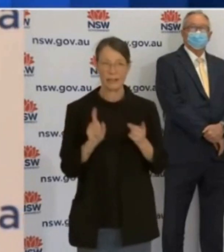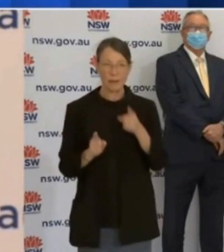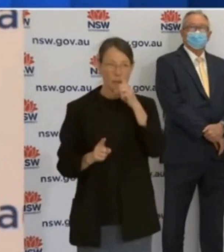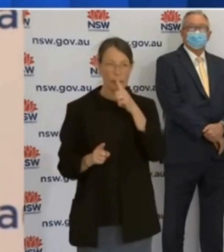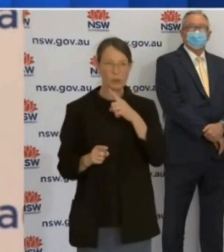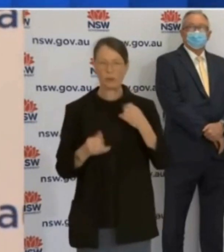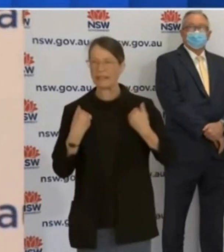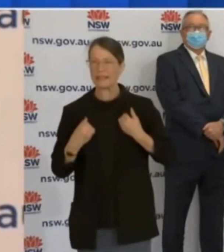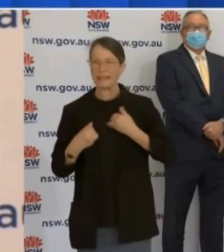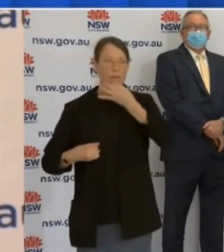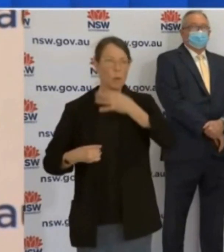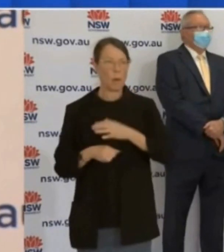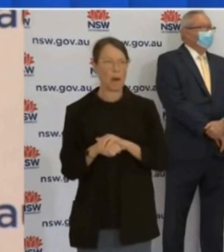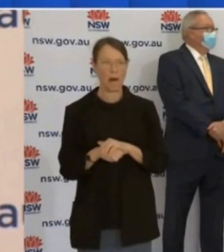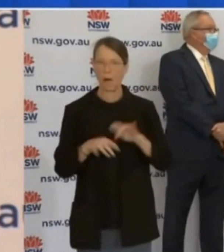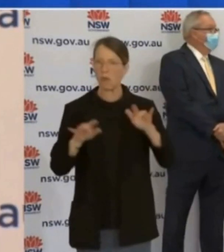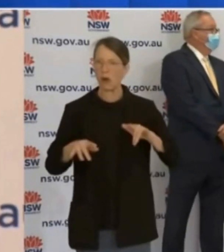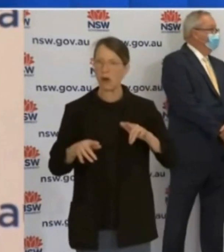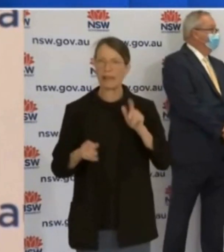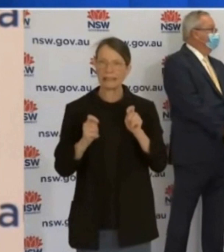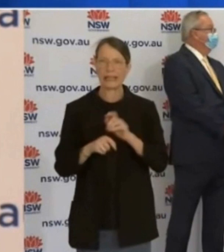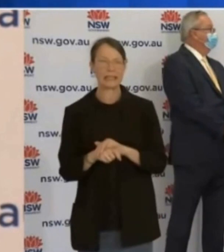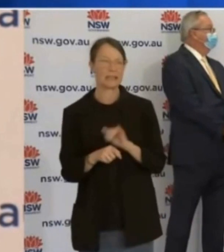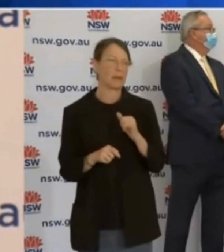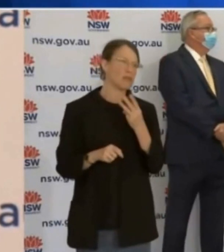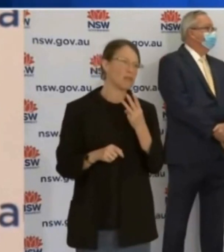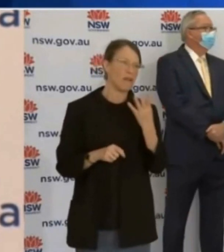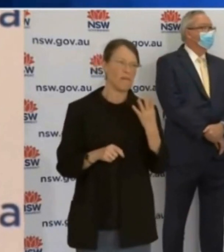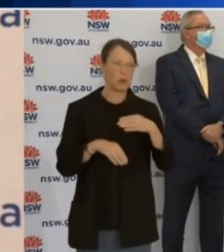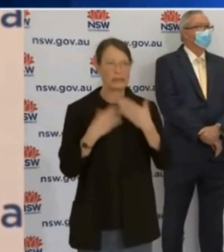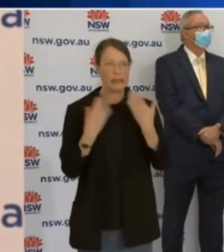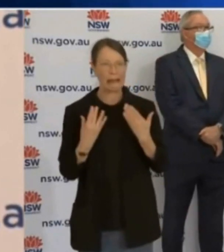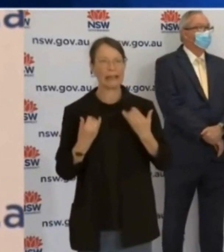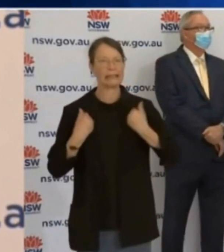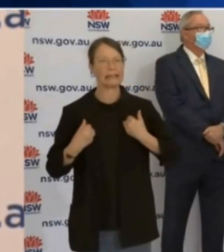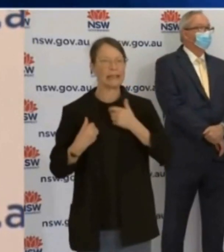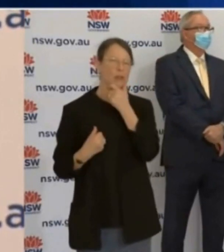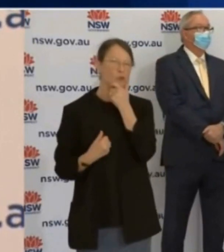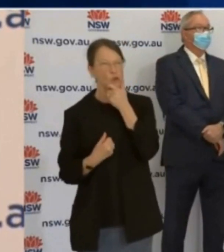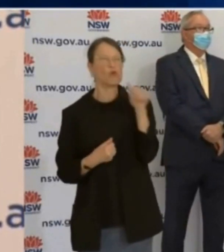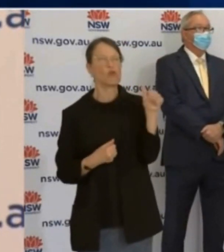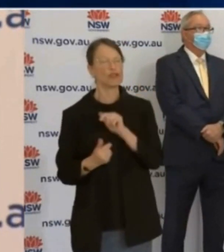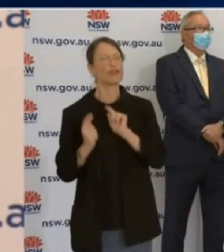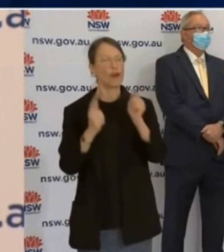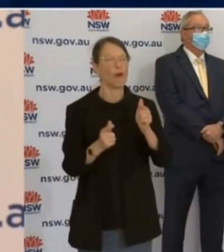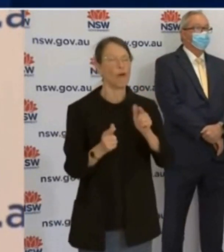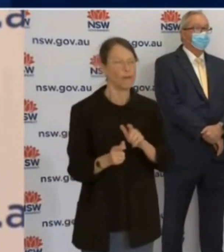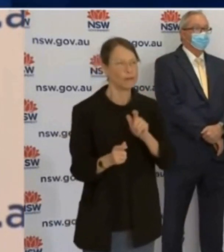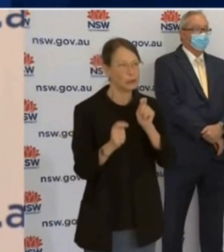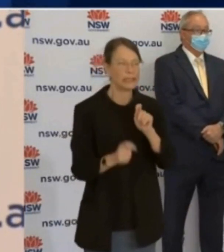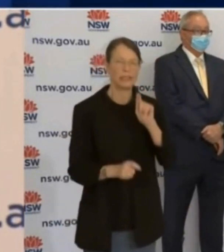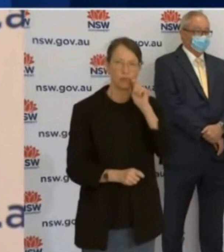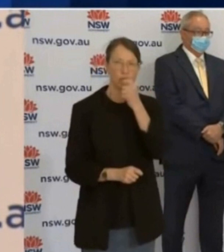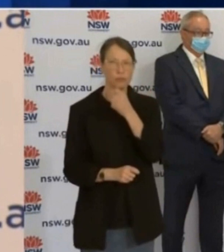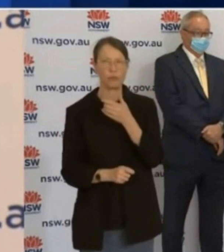a while. I mean, unfortunately, the reason we, for instance, announced the lockdown in relation to the Northern Rivers